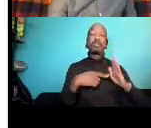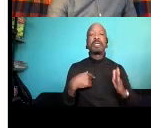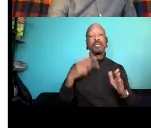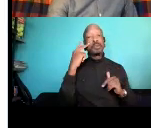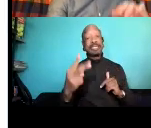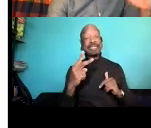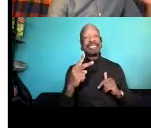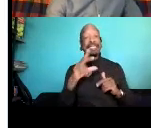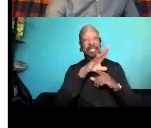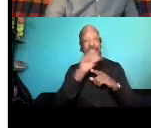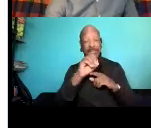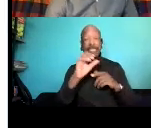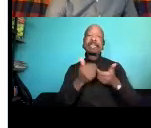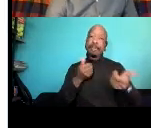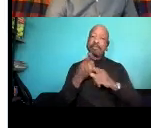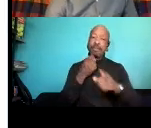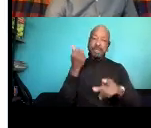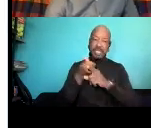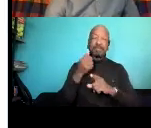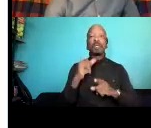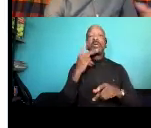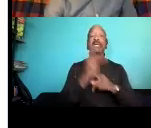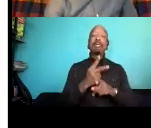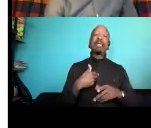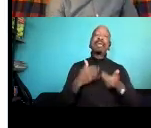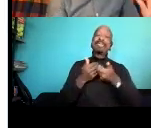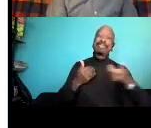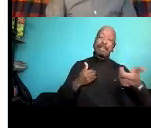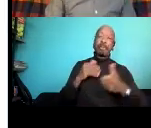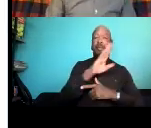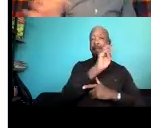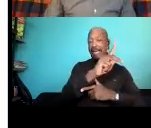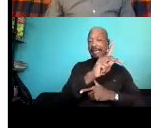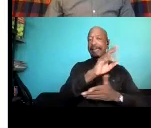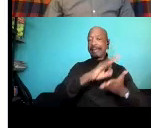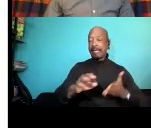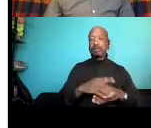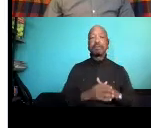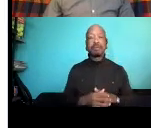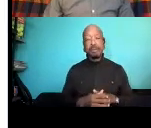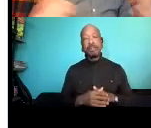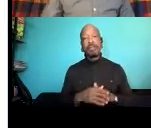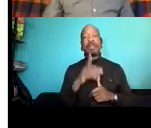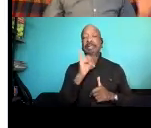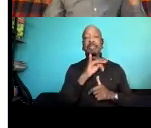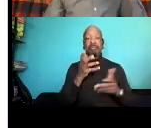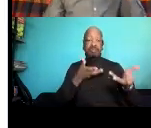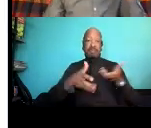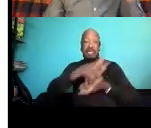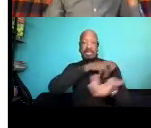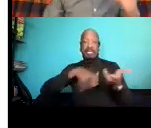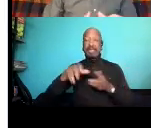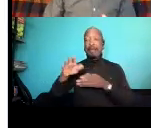separate. So like keeping a separate bank account, not intermingling personal funds with business funds, keeping minutes at